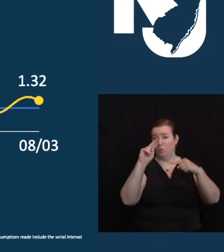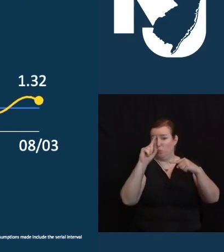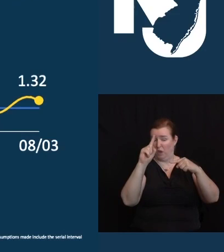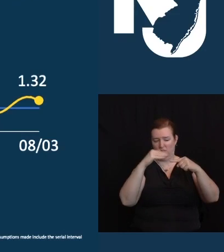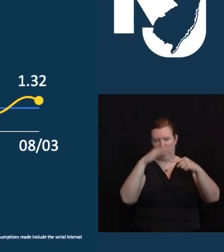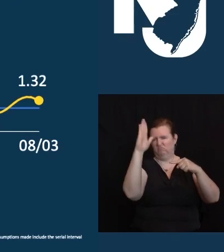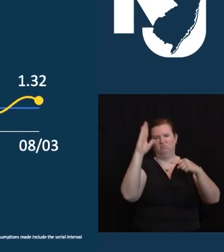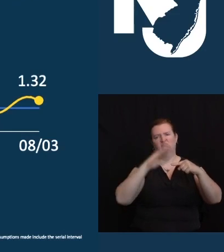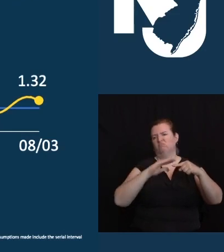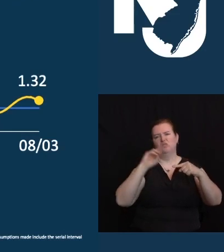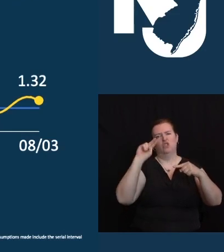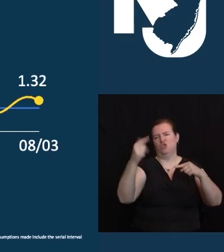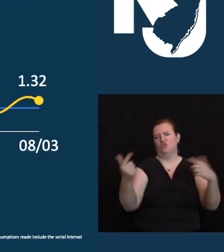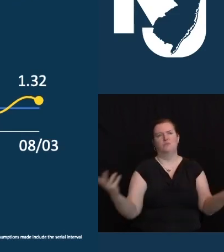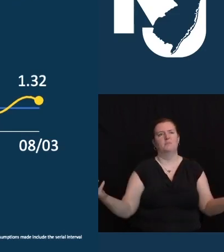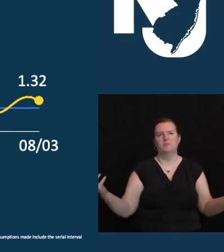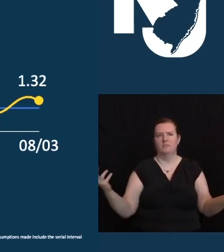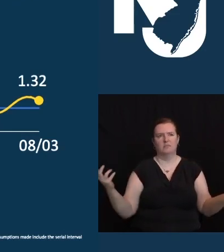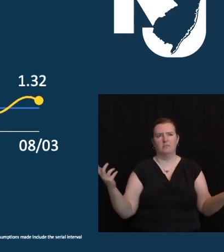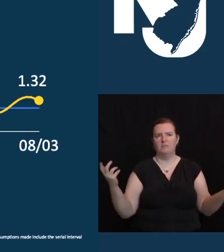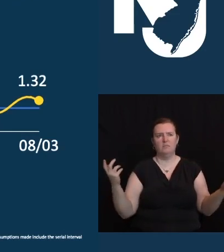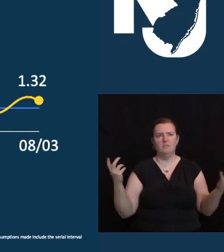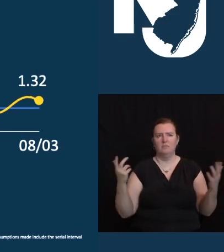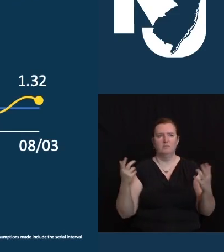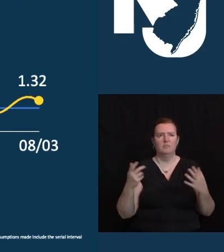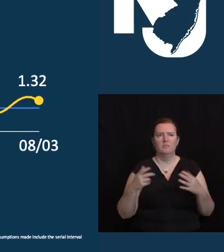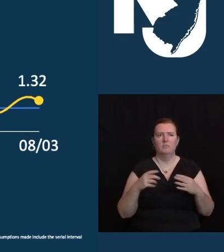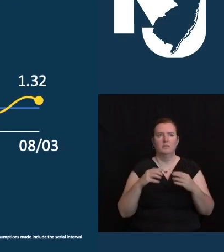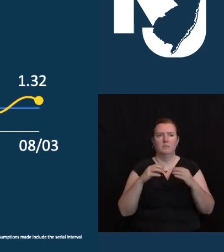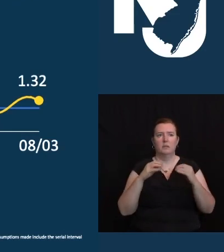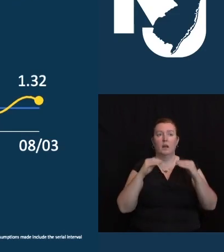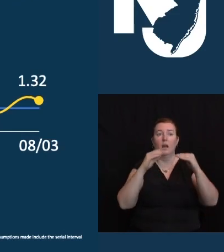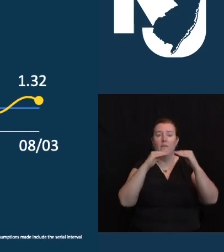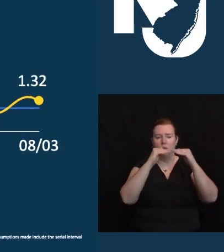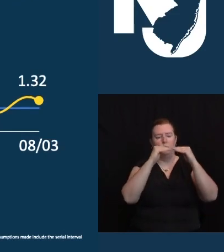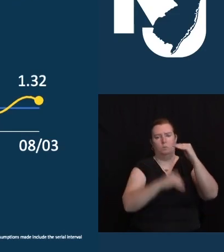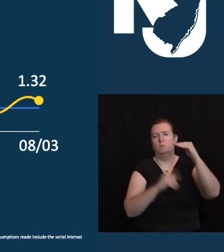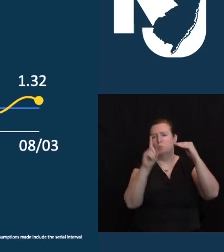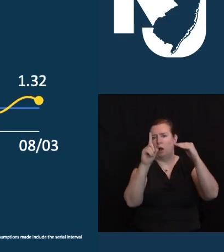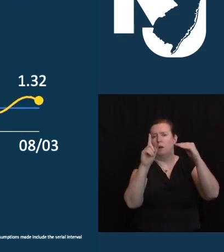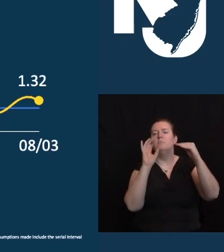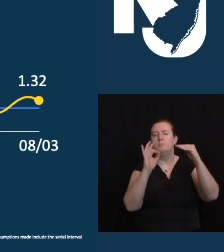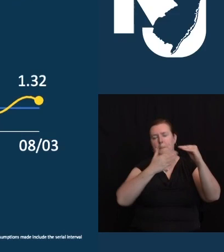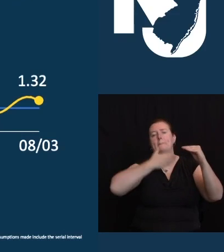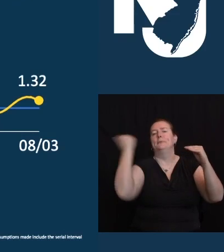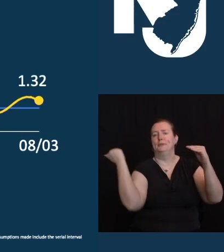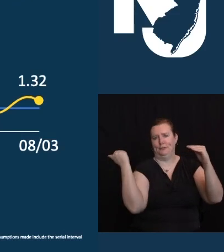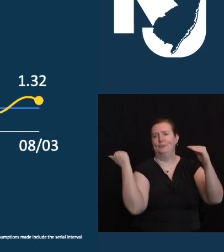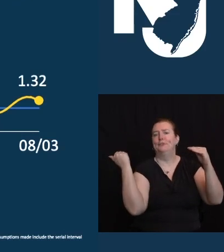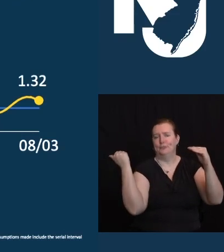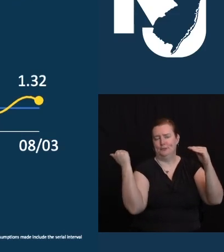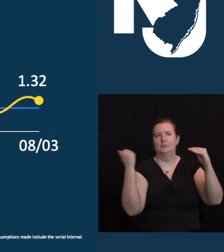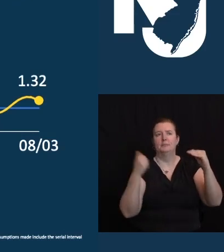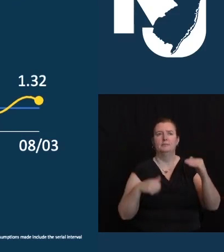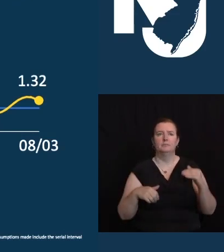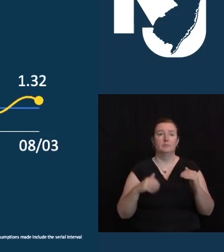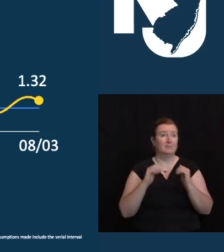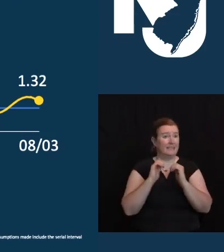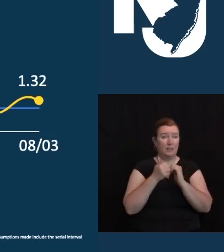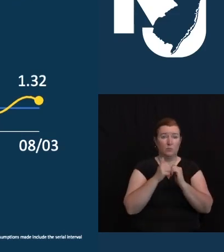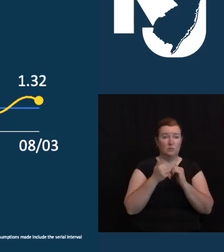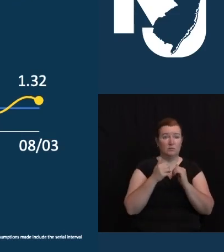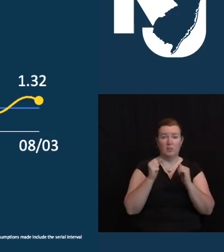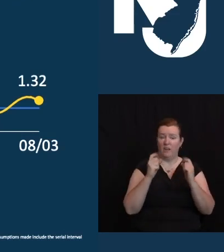widely across our state. Again, we need to get this number back below 1, and the only tried and true way we can do it is by social